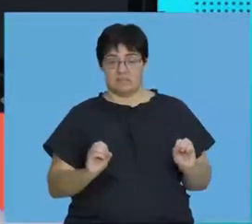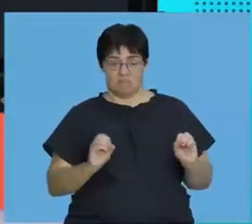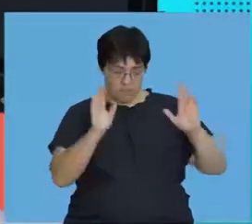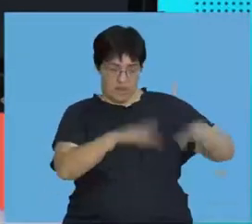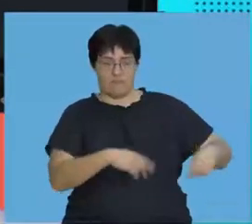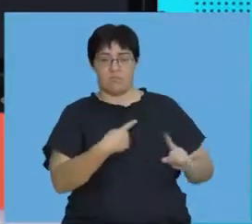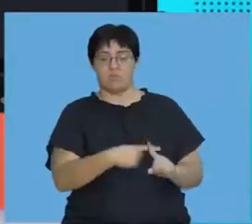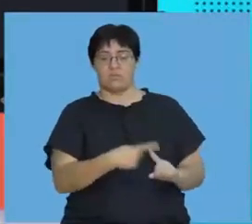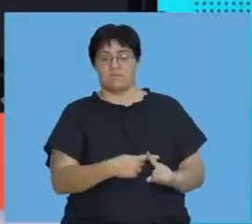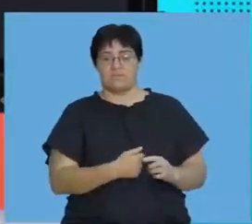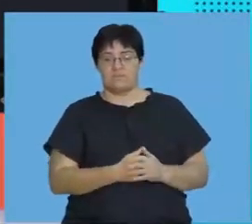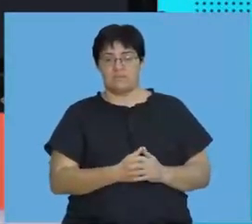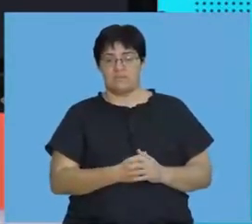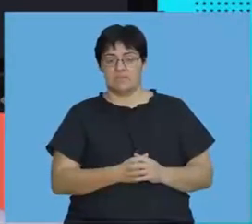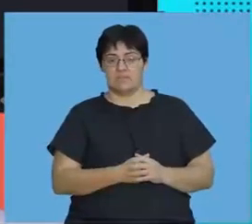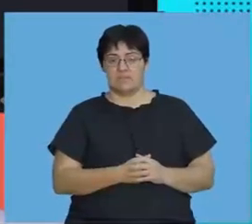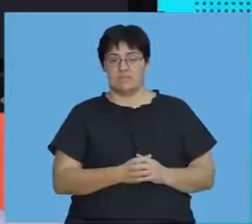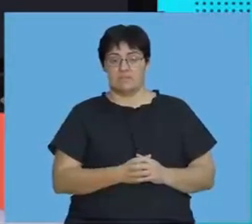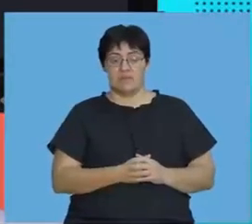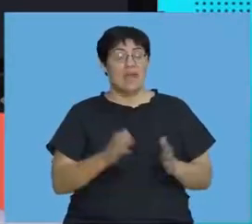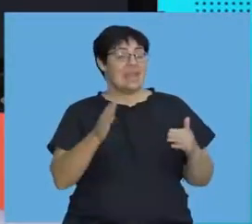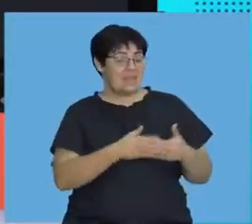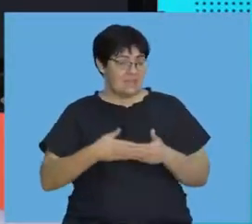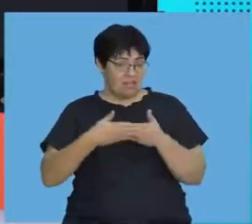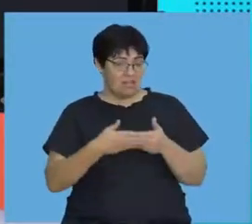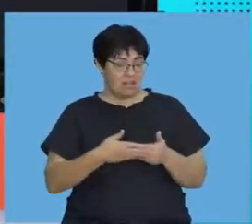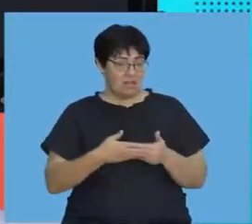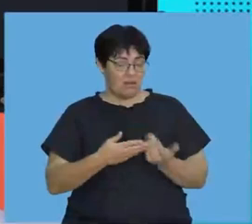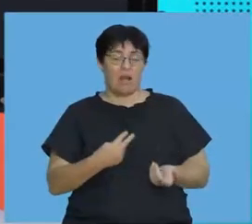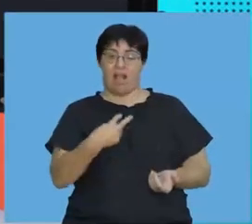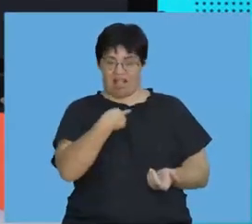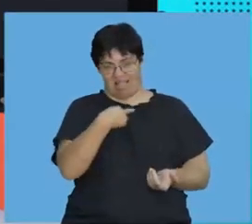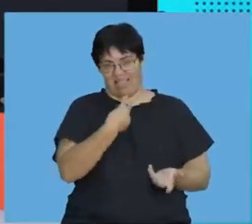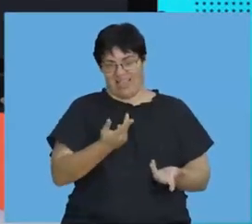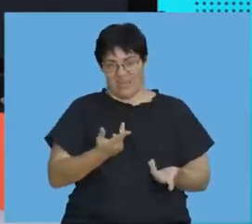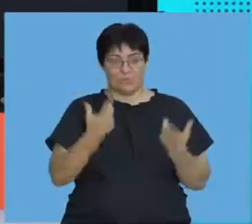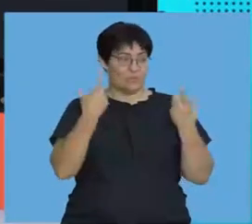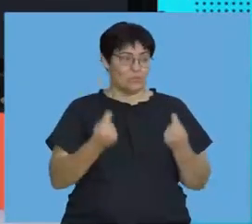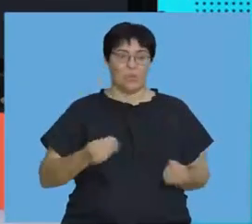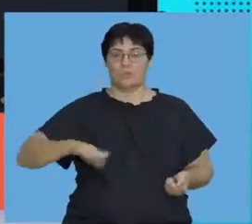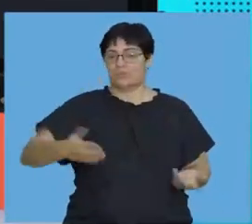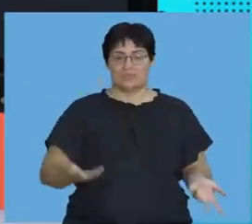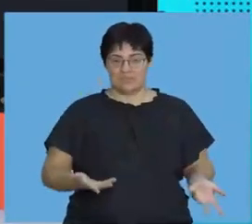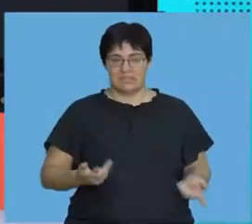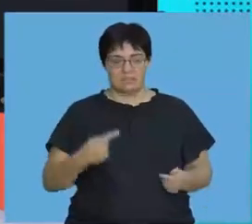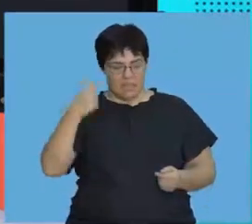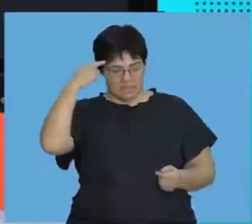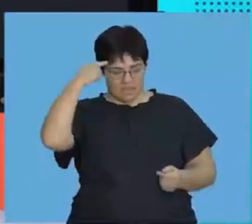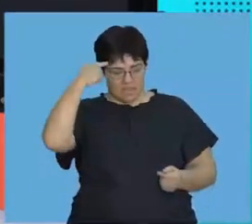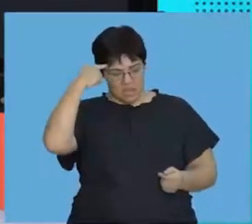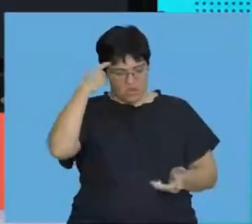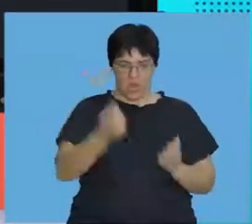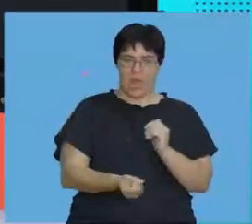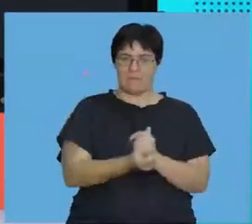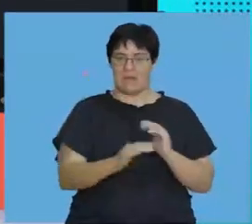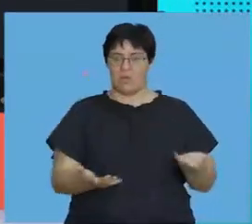them as positive. Be careful here, because this was done by default. You need to think about what that, how